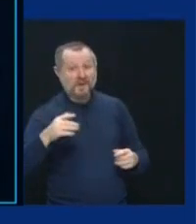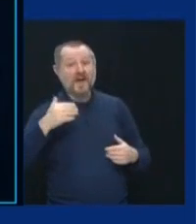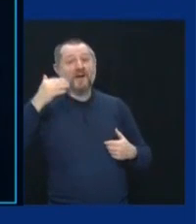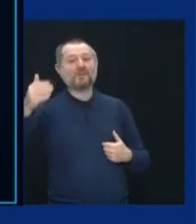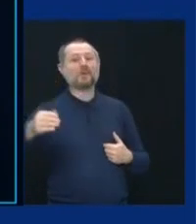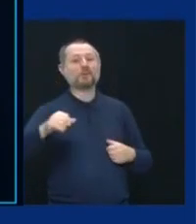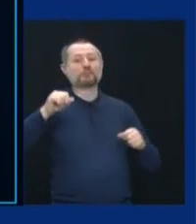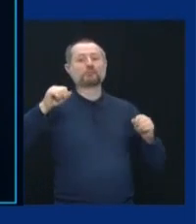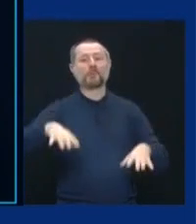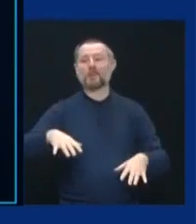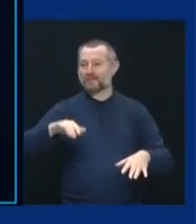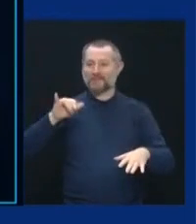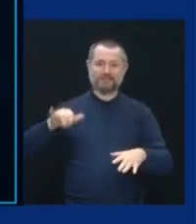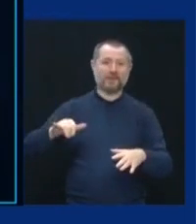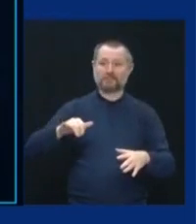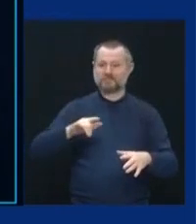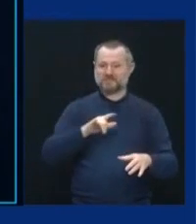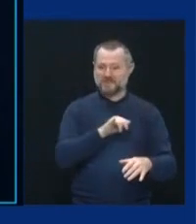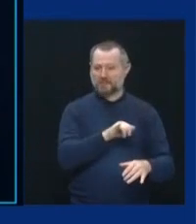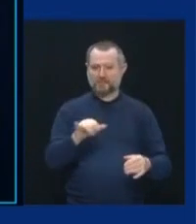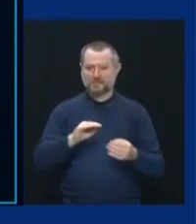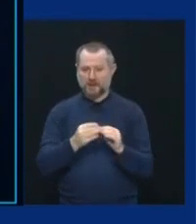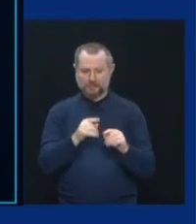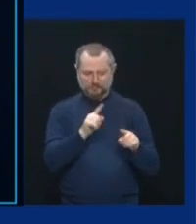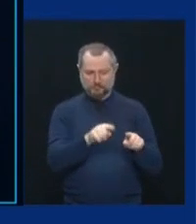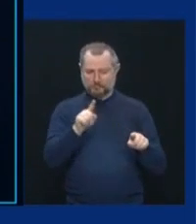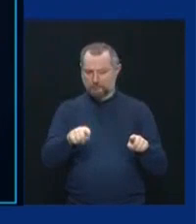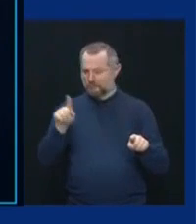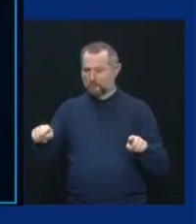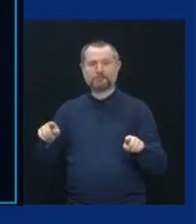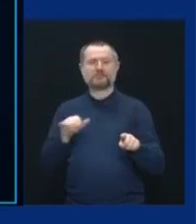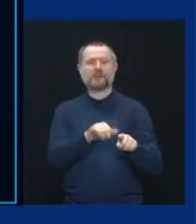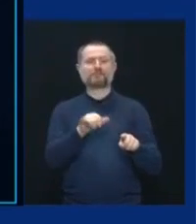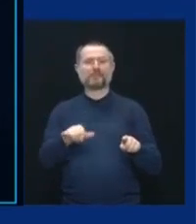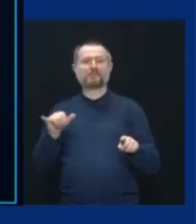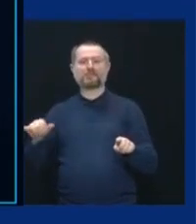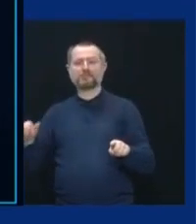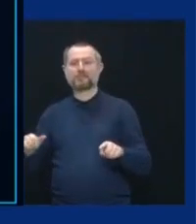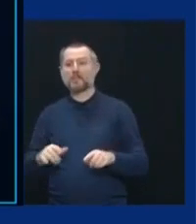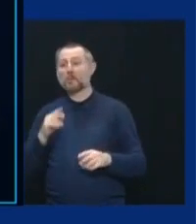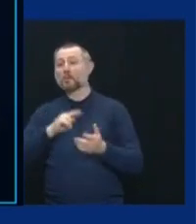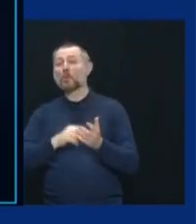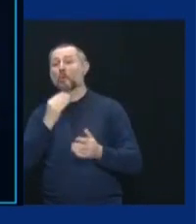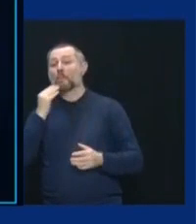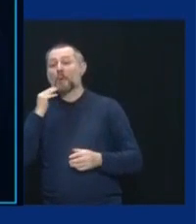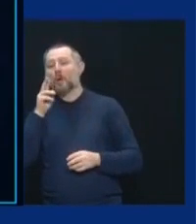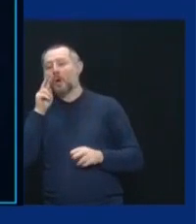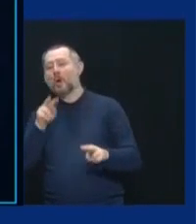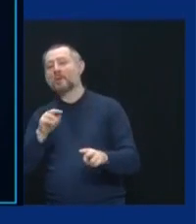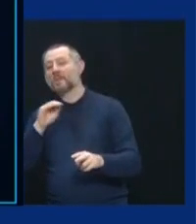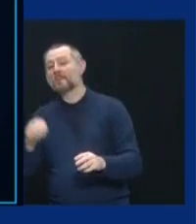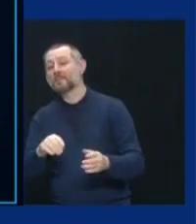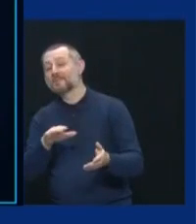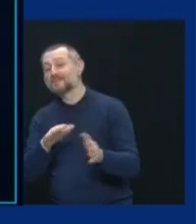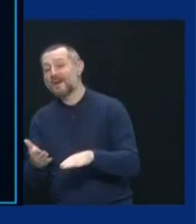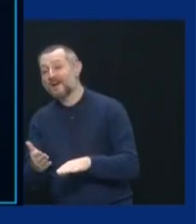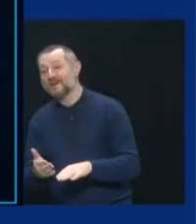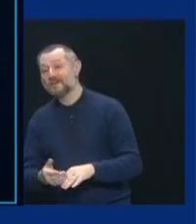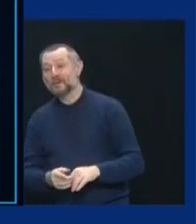of death is the same. By the way, if you look at the rate of death in the nursing homes, in the